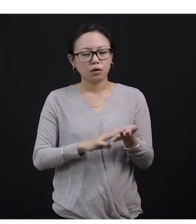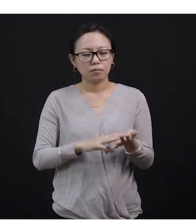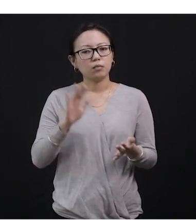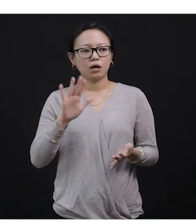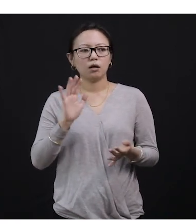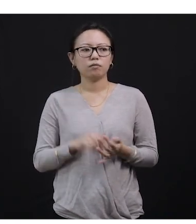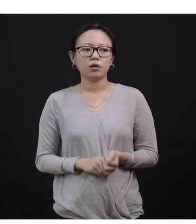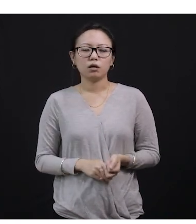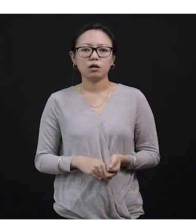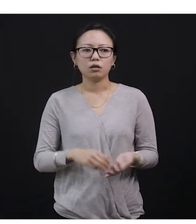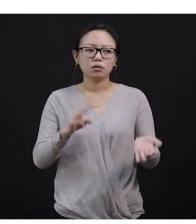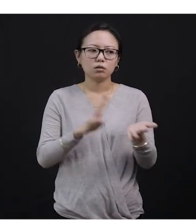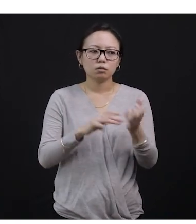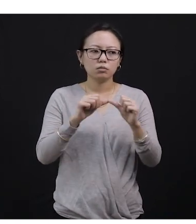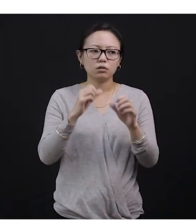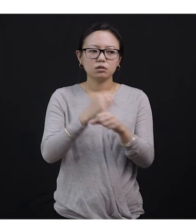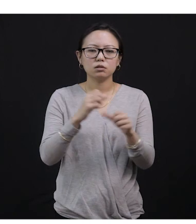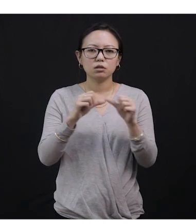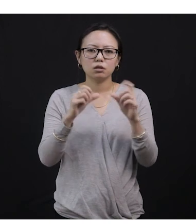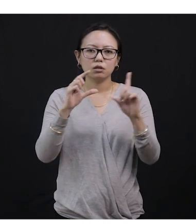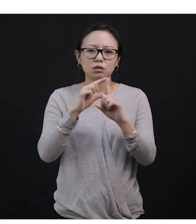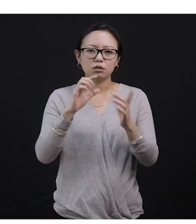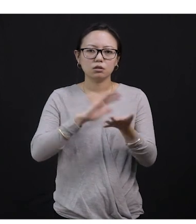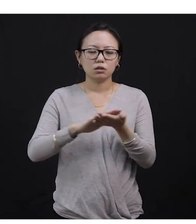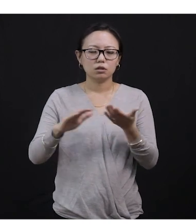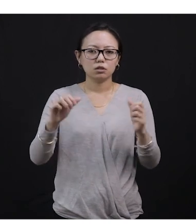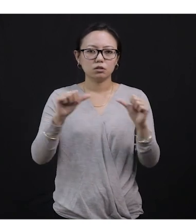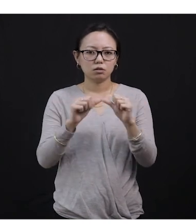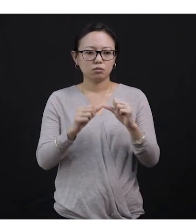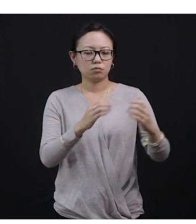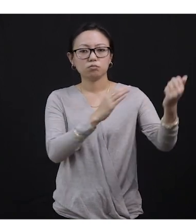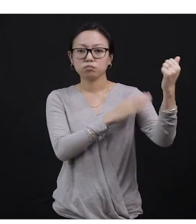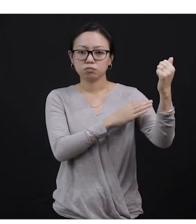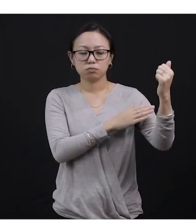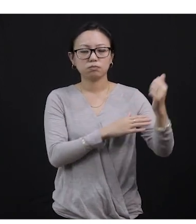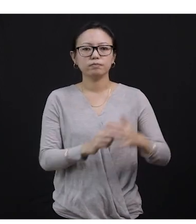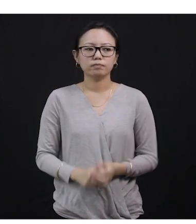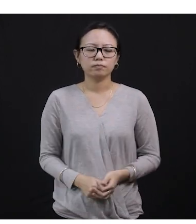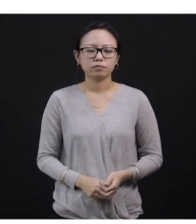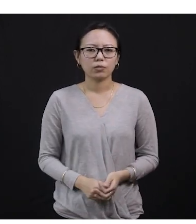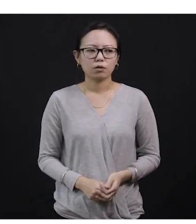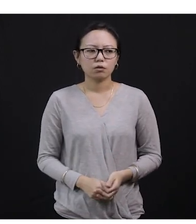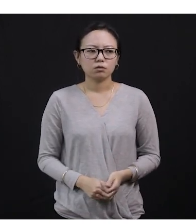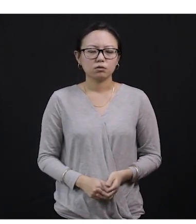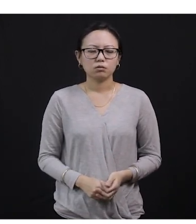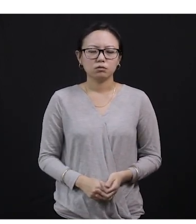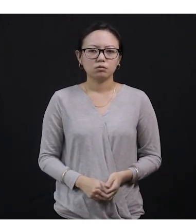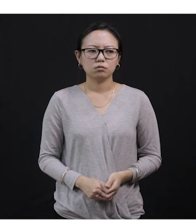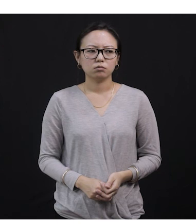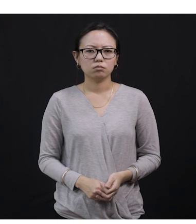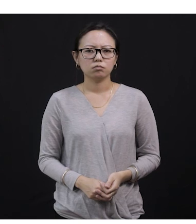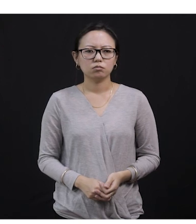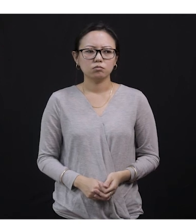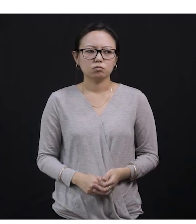powerful kingdom, and there were also certain rulers who were ruling the Magadha kingdom. Because of them, this kingdom